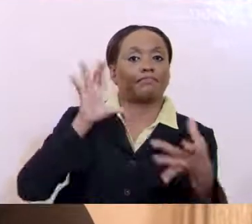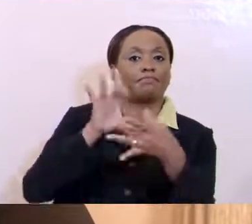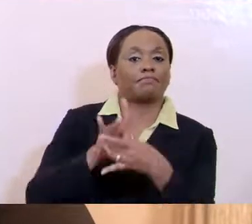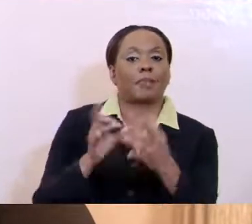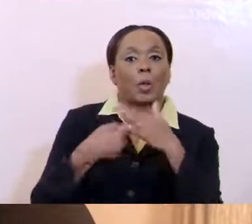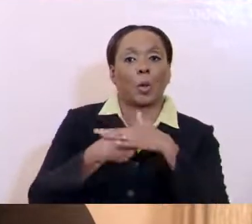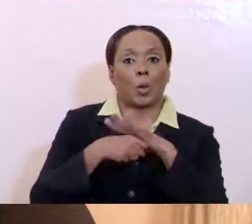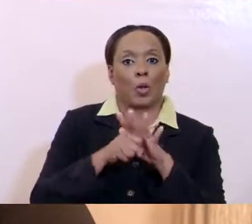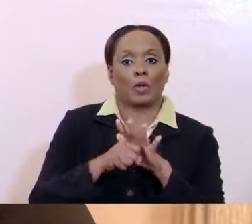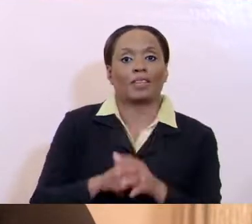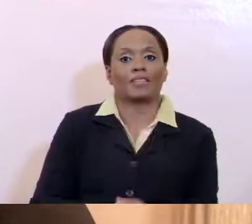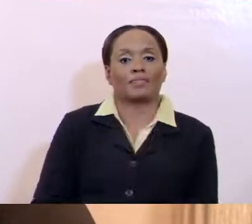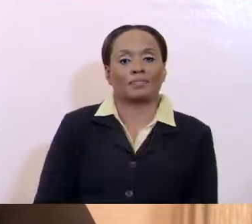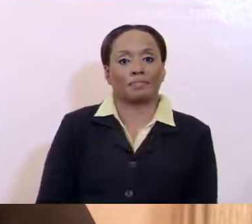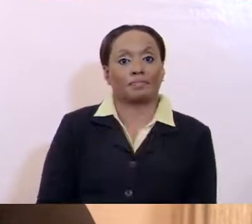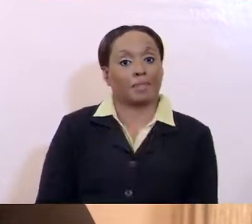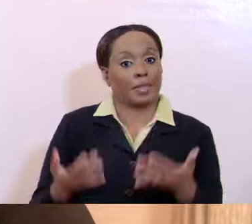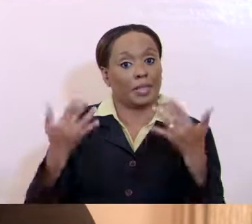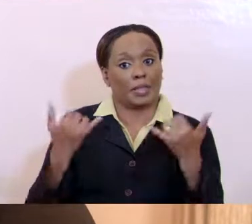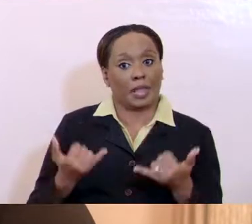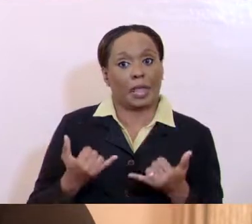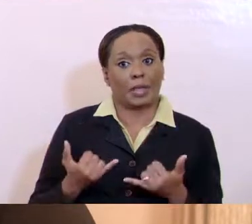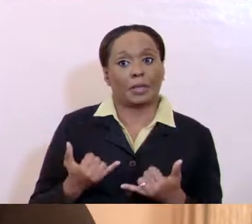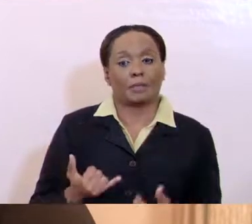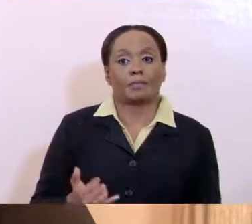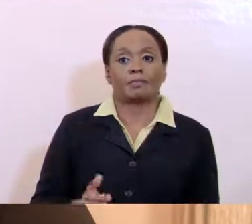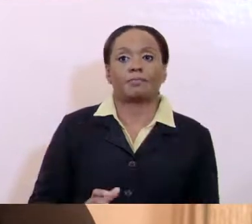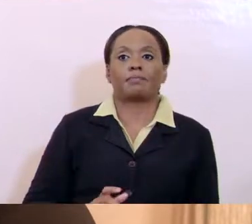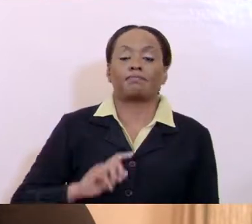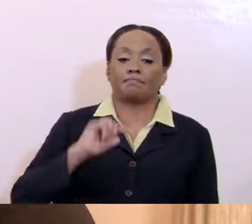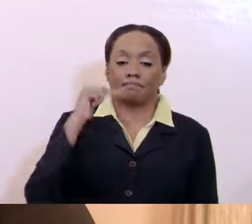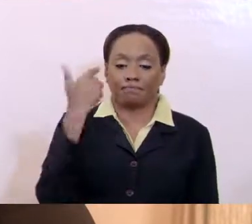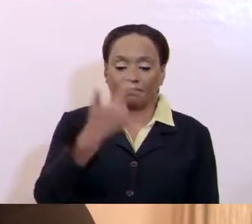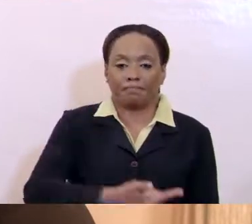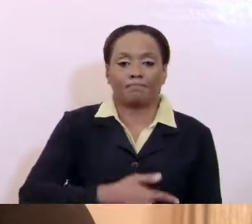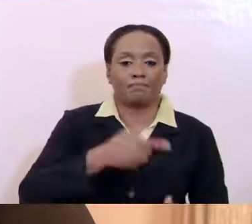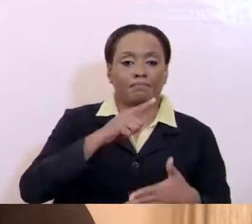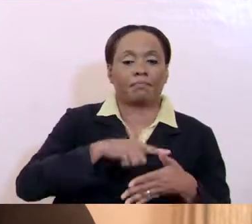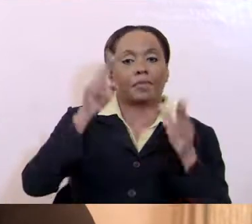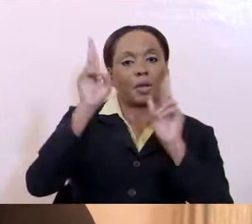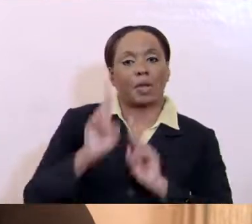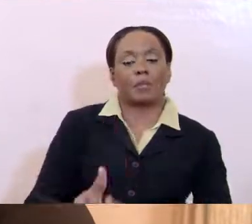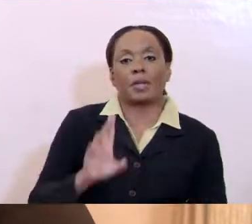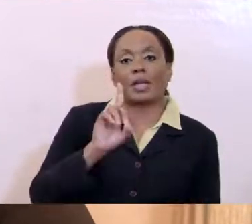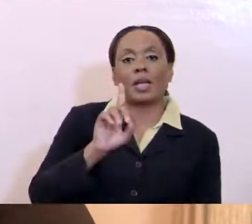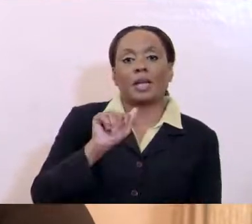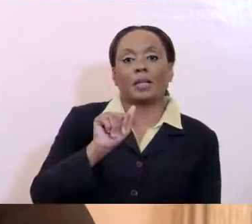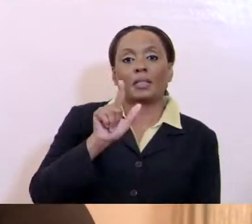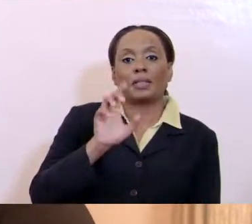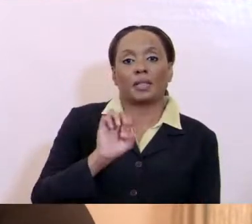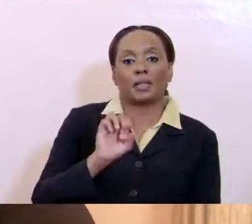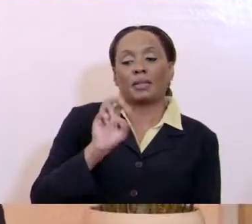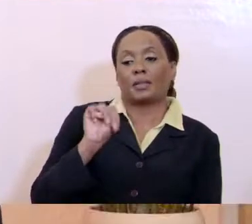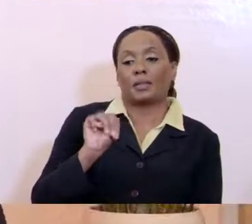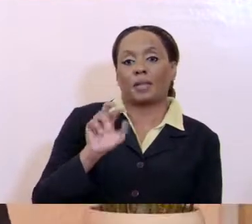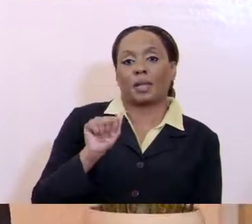COVID-19. So I turn immediately to the Honorable Dale Marshall, Attorney General of Barbados.